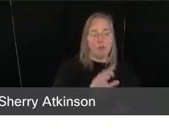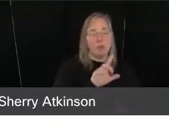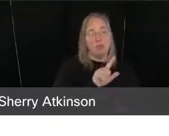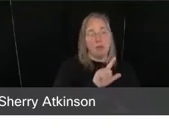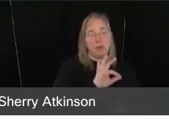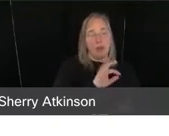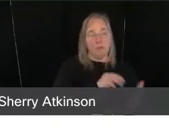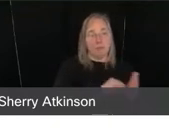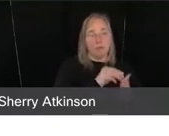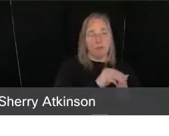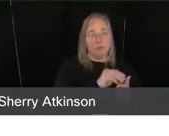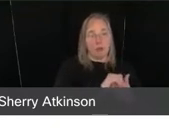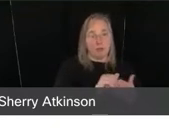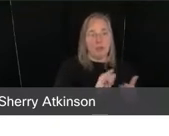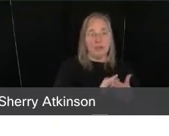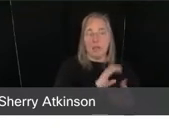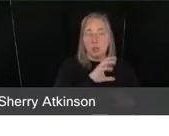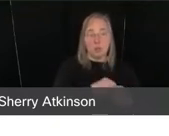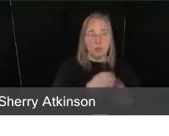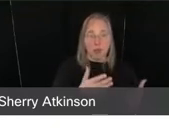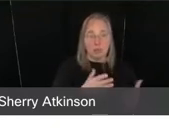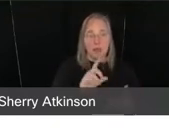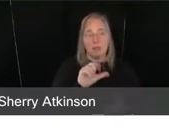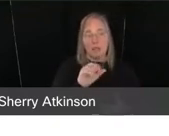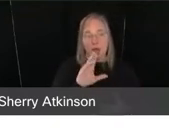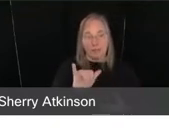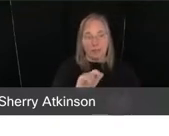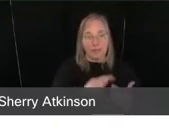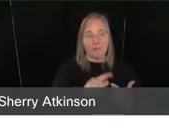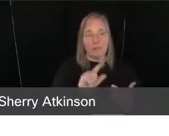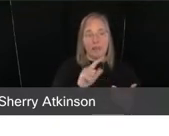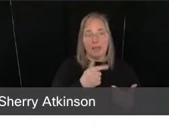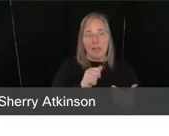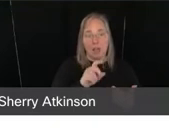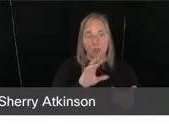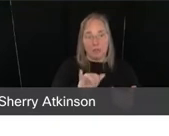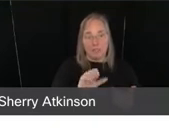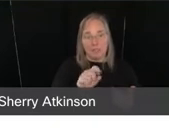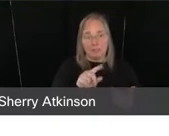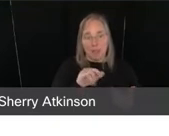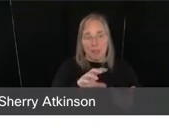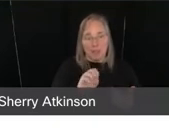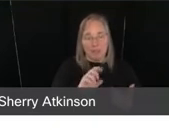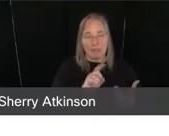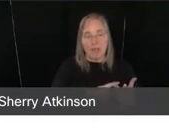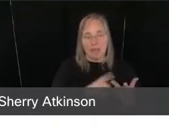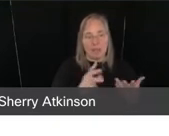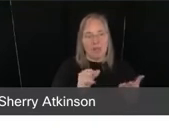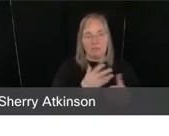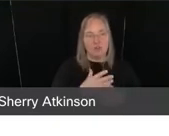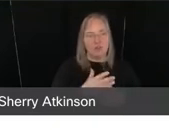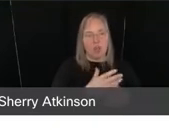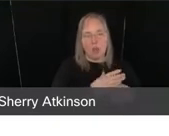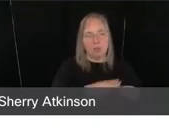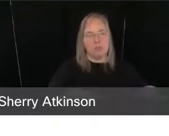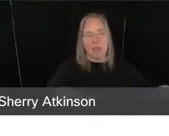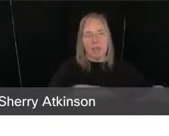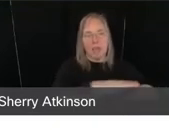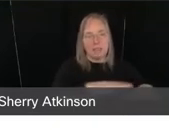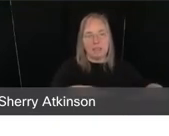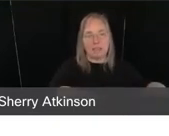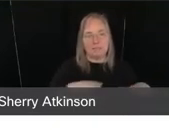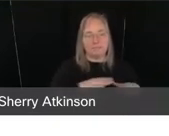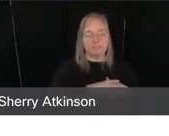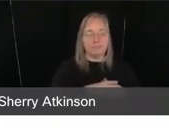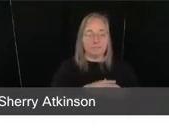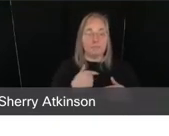also includes the lobby, the gallery space, and a lot of the shared space. I indicated that